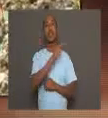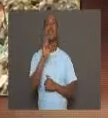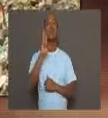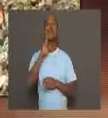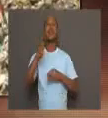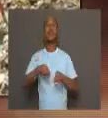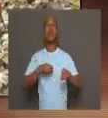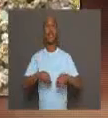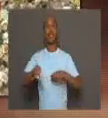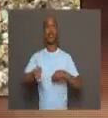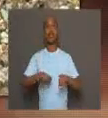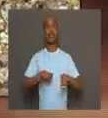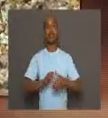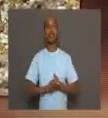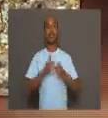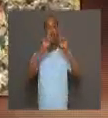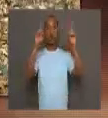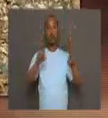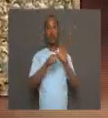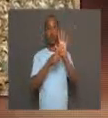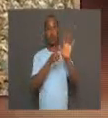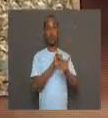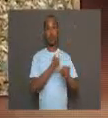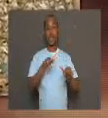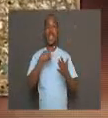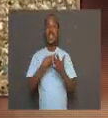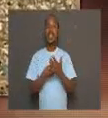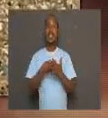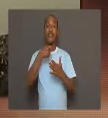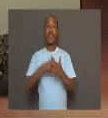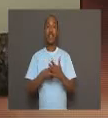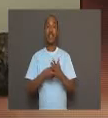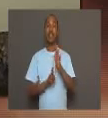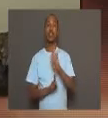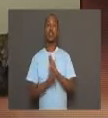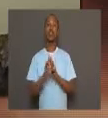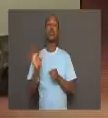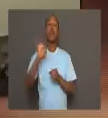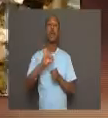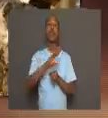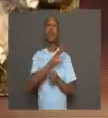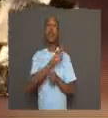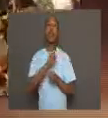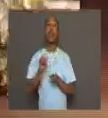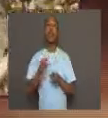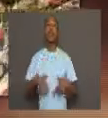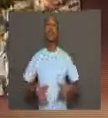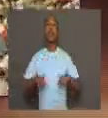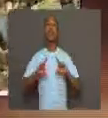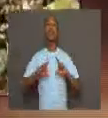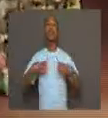movement. This affects the growth of plants and thus the lives